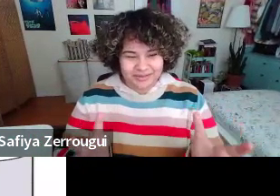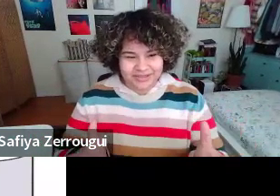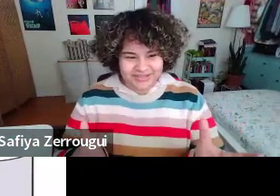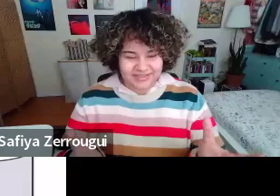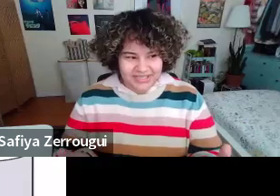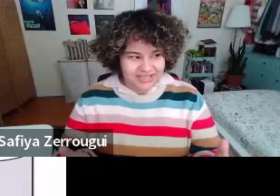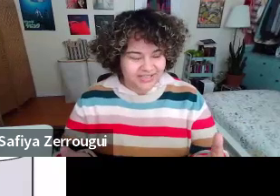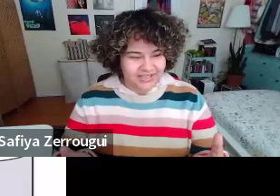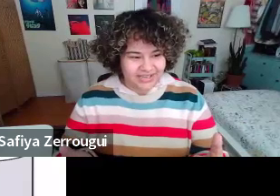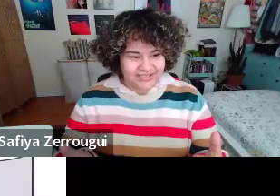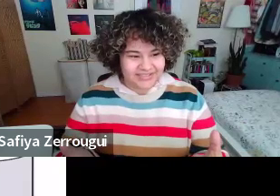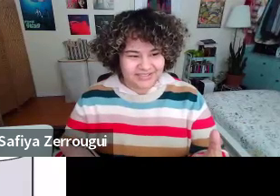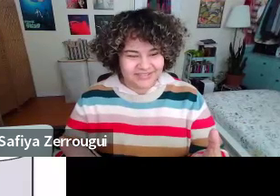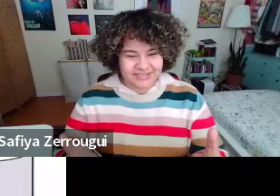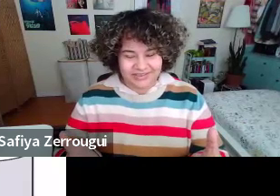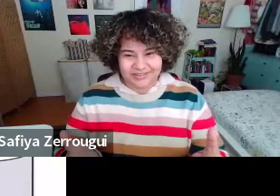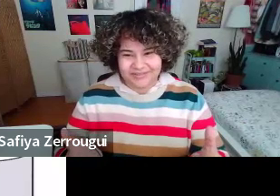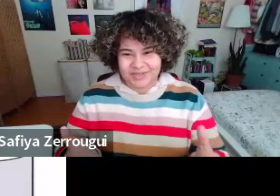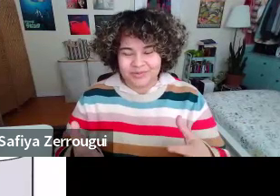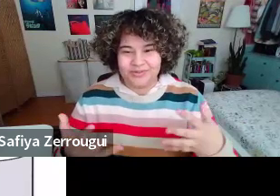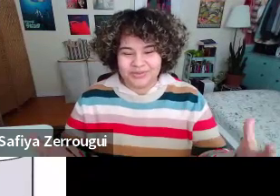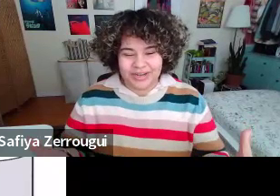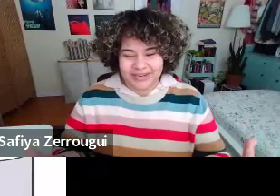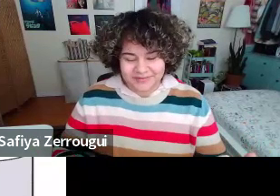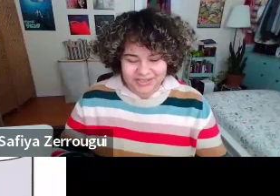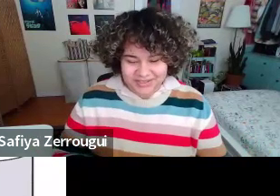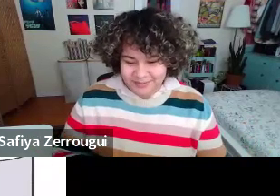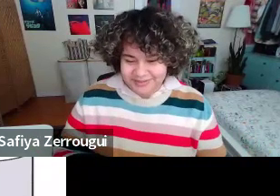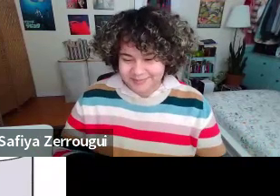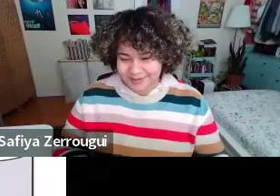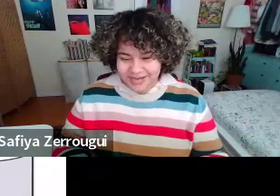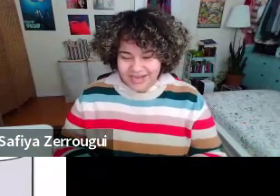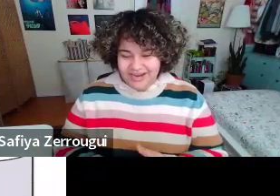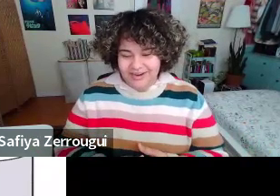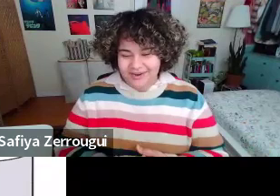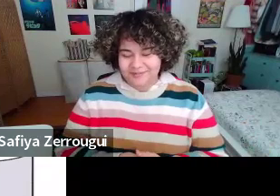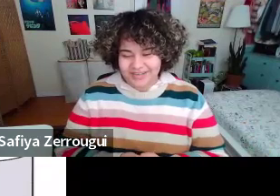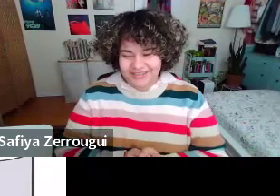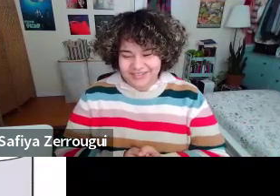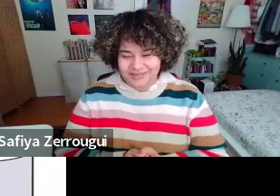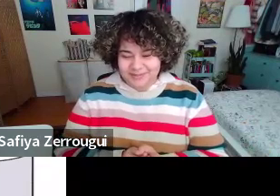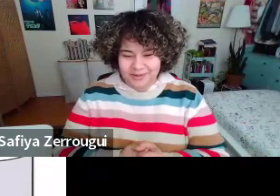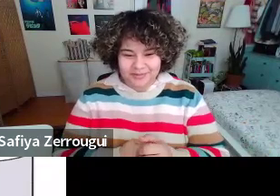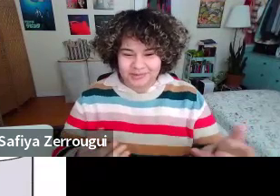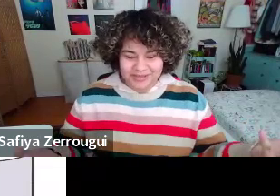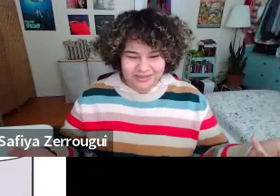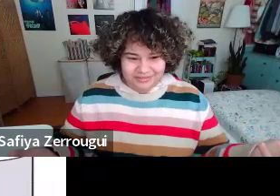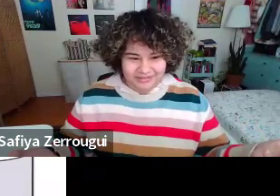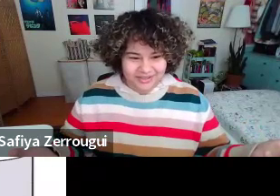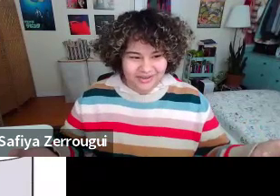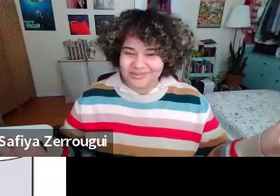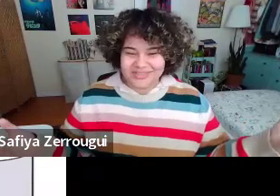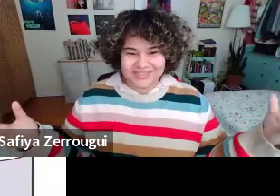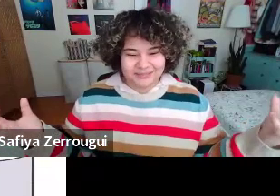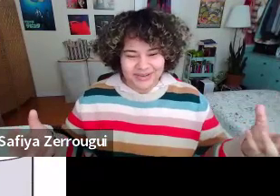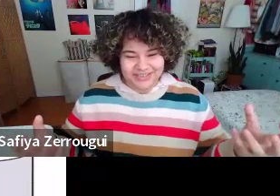make it feel as authentic and as true to Hena's vision as possible. And that's part of the beauty of